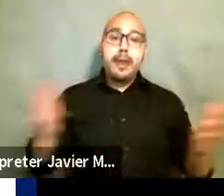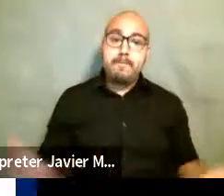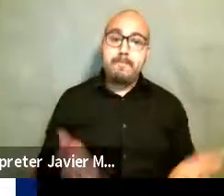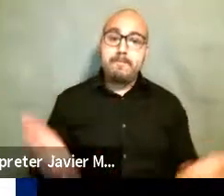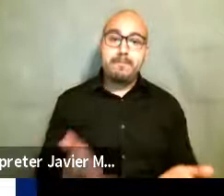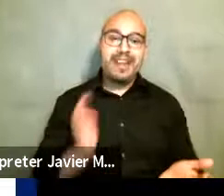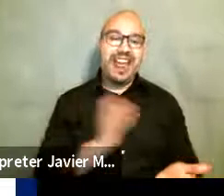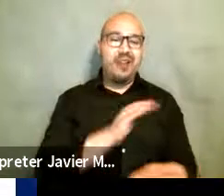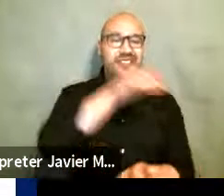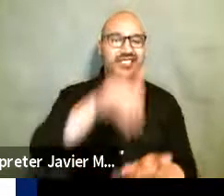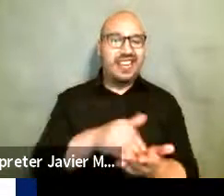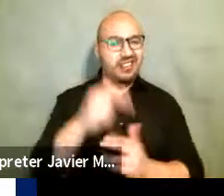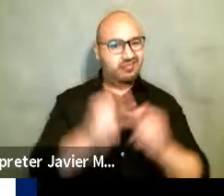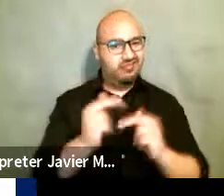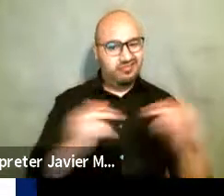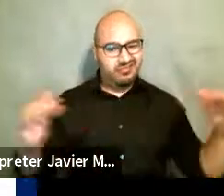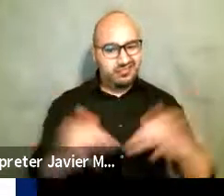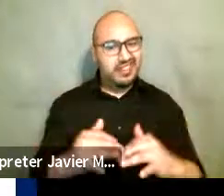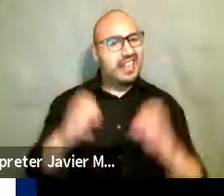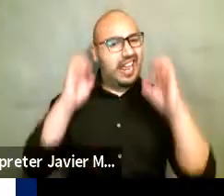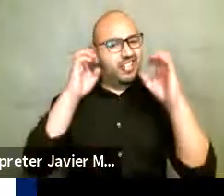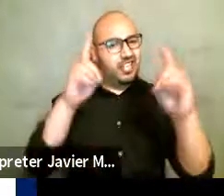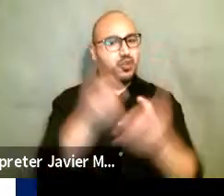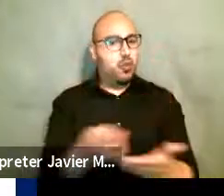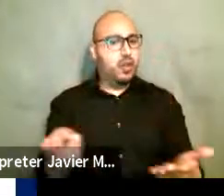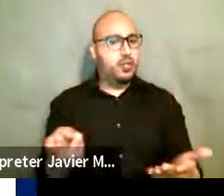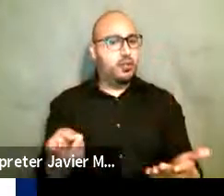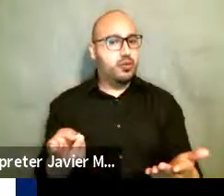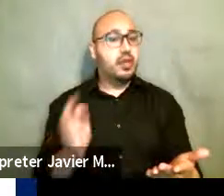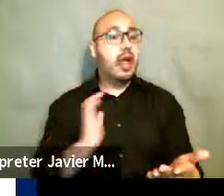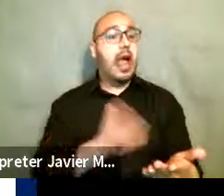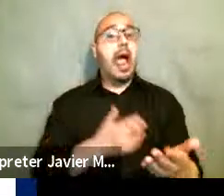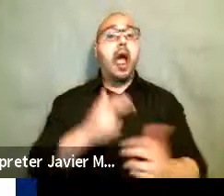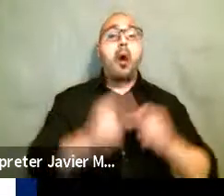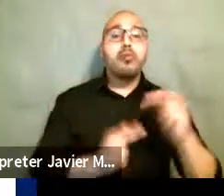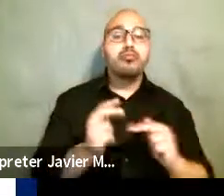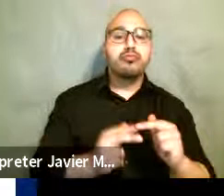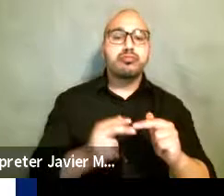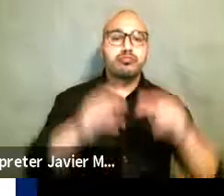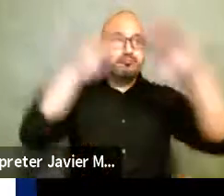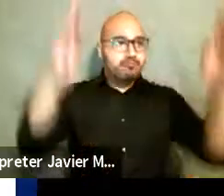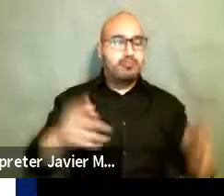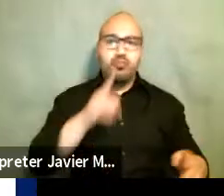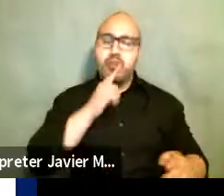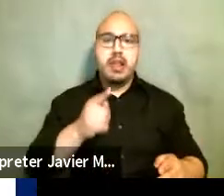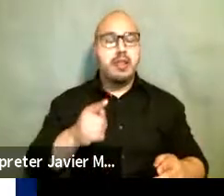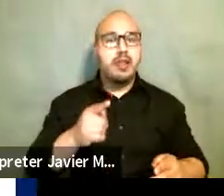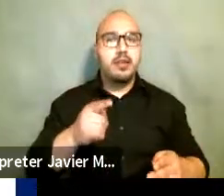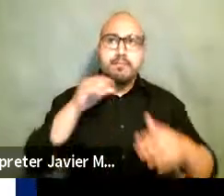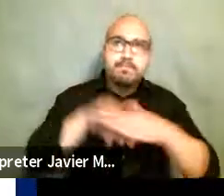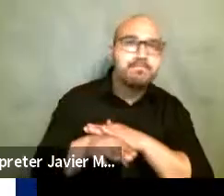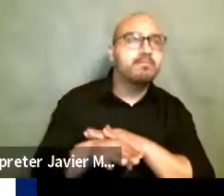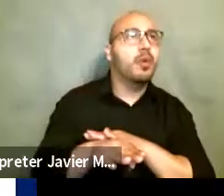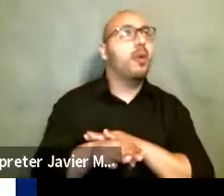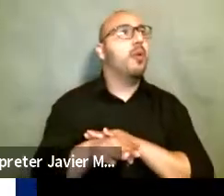an educational resource, and our facility is very inviting. We have